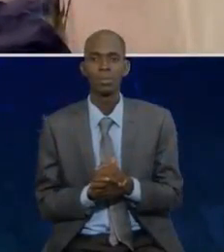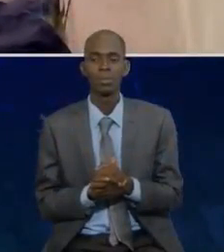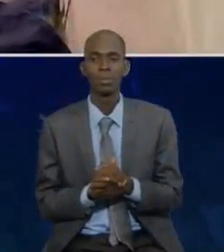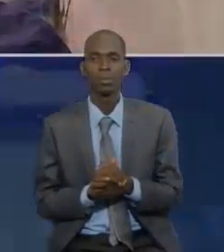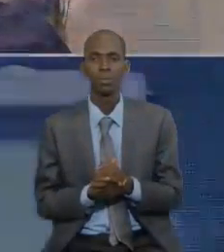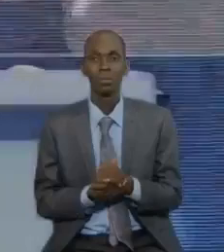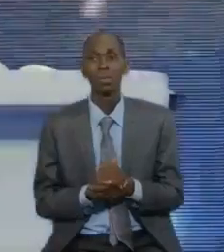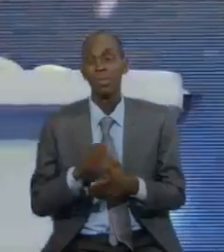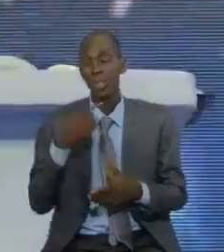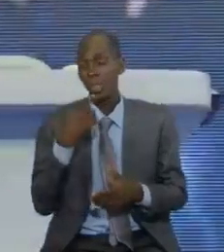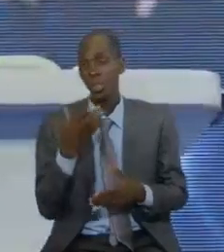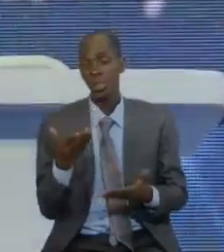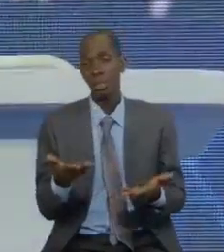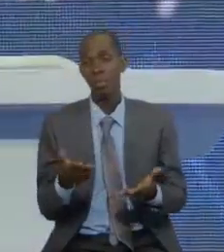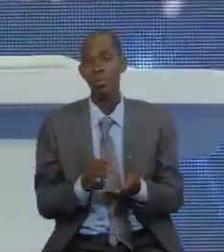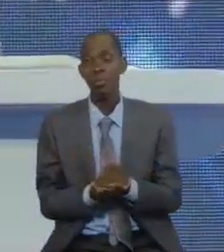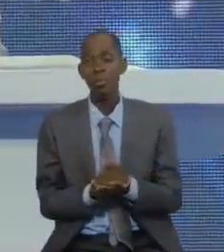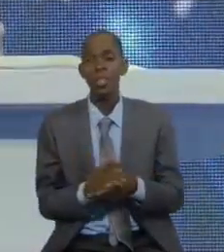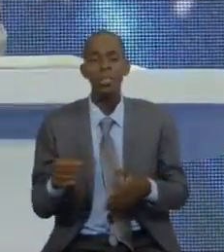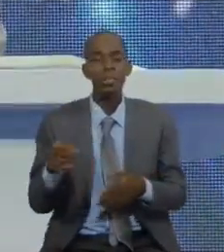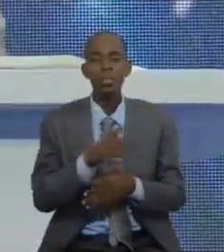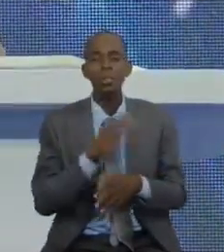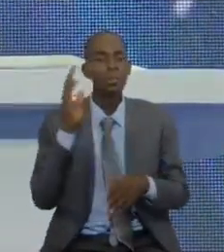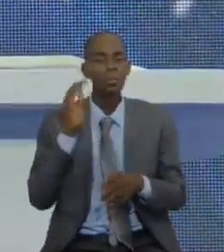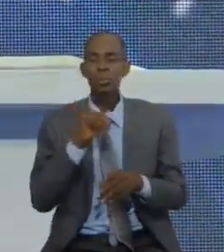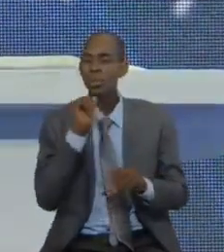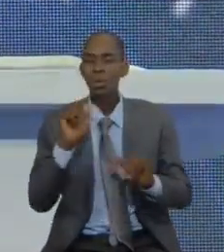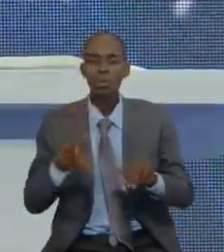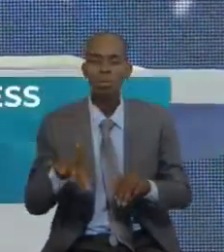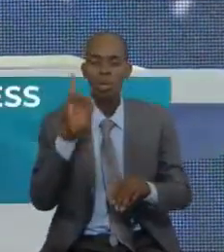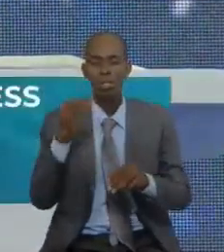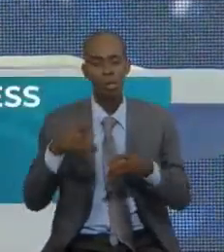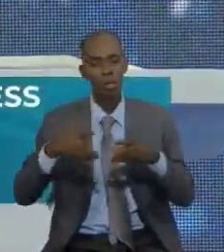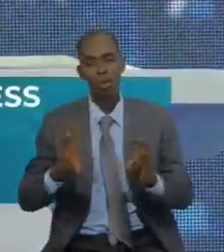It says they could not find the way of peace.